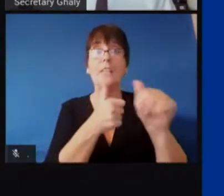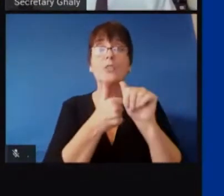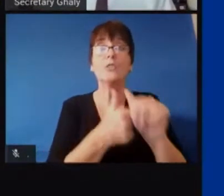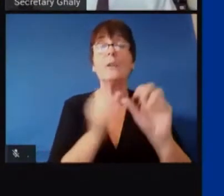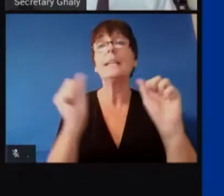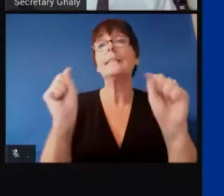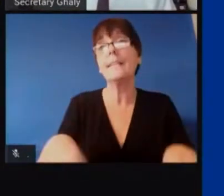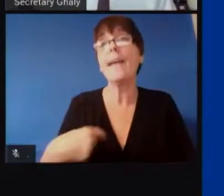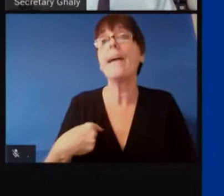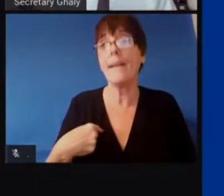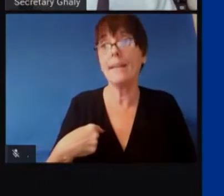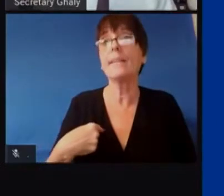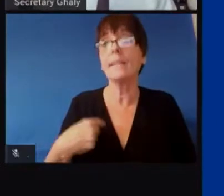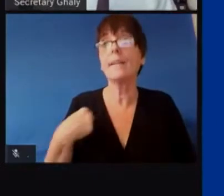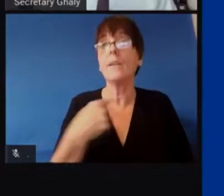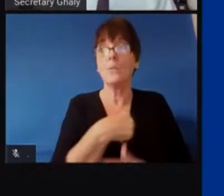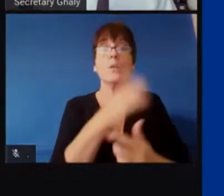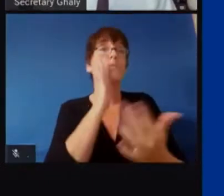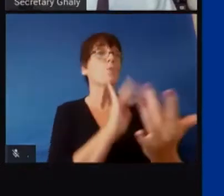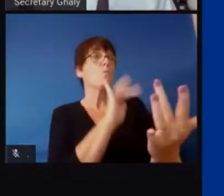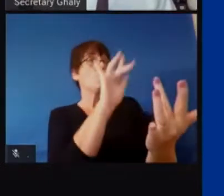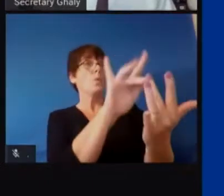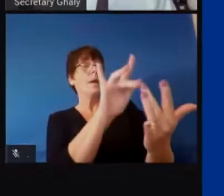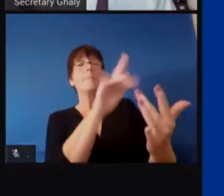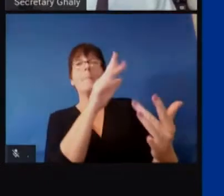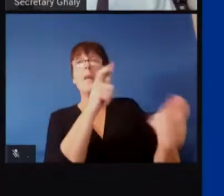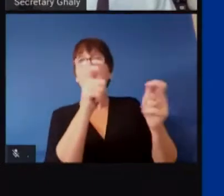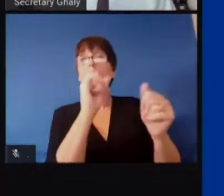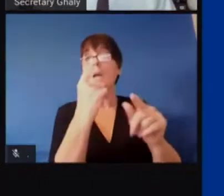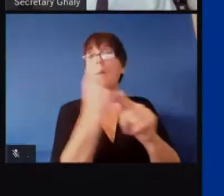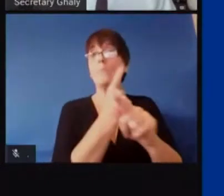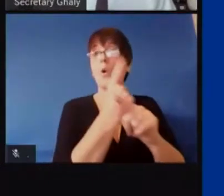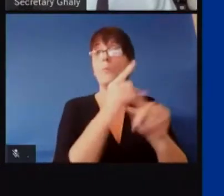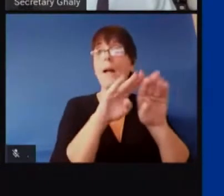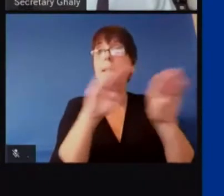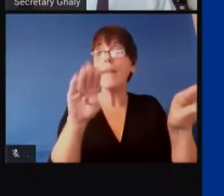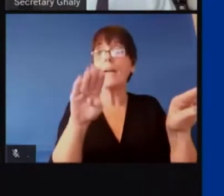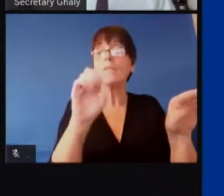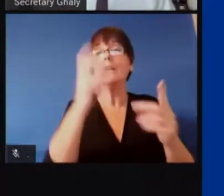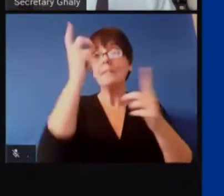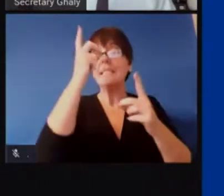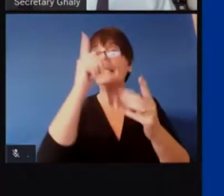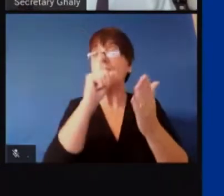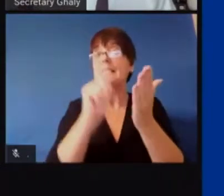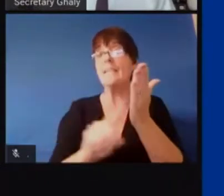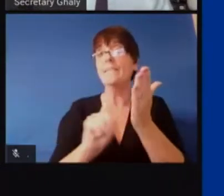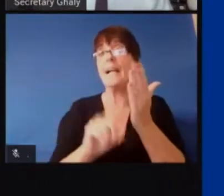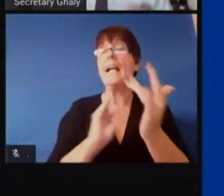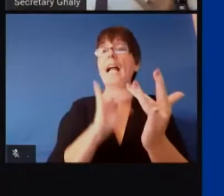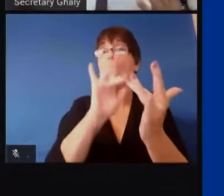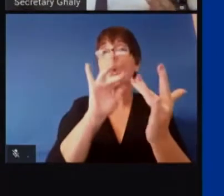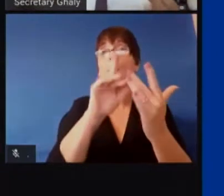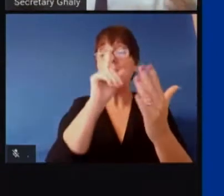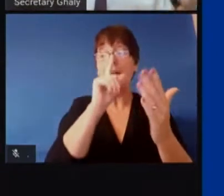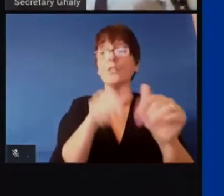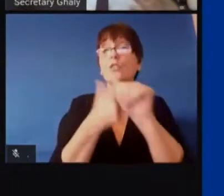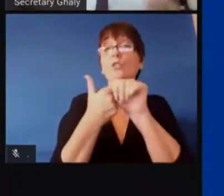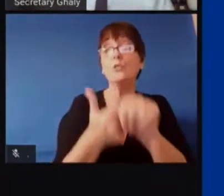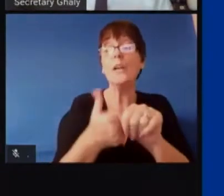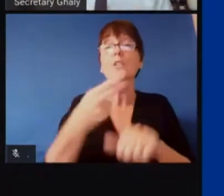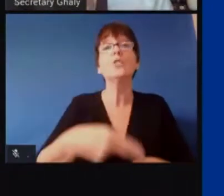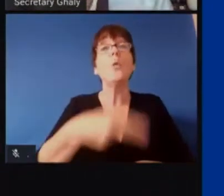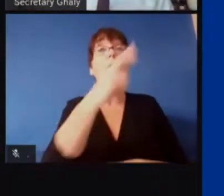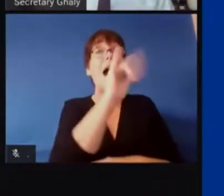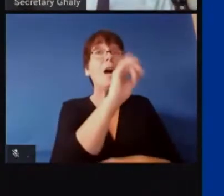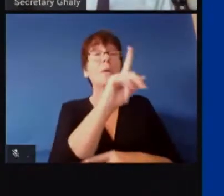platform to make sure that we reach out and do the appropriate level of disease investigation and contact tracing. So these higher risk